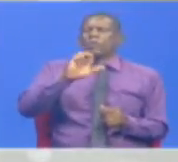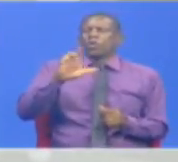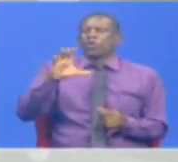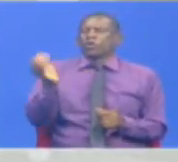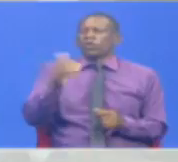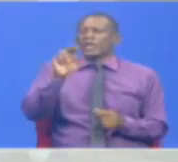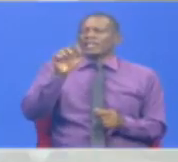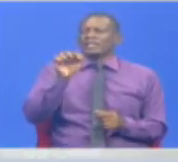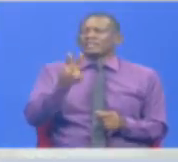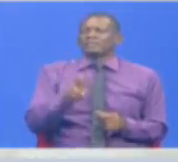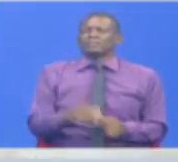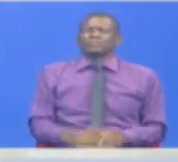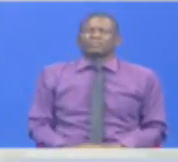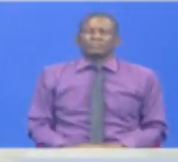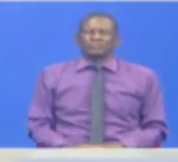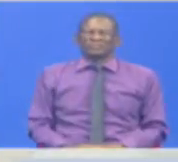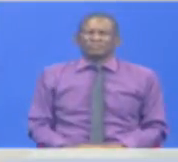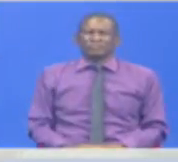NTV.